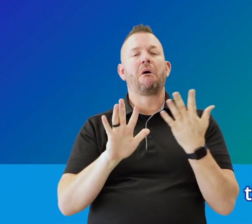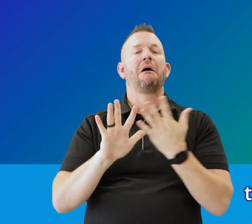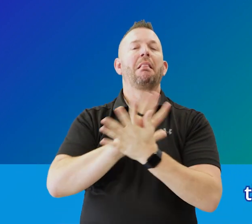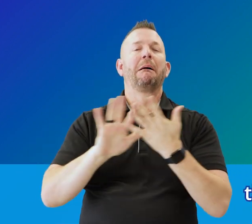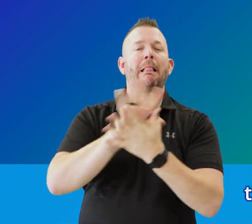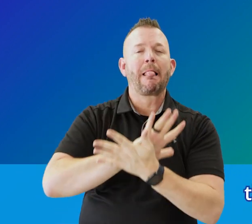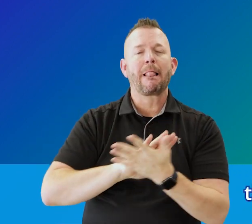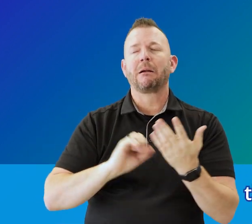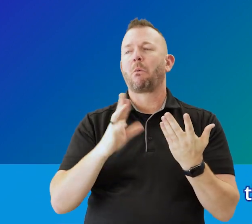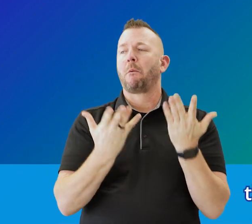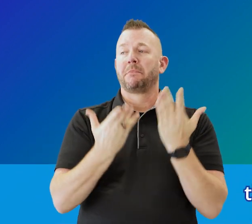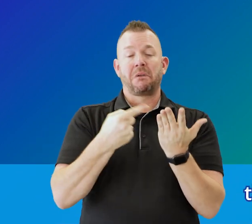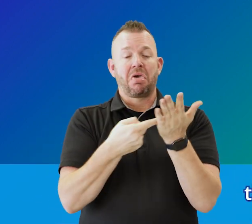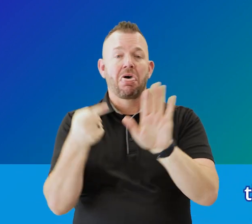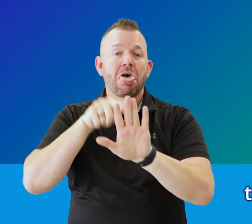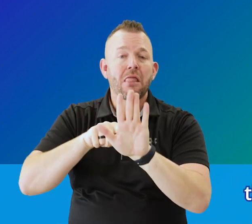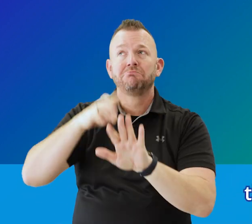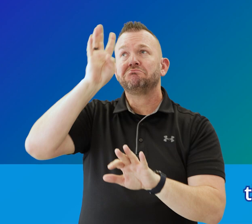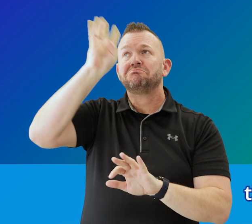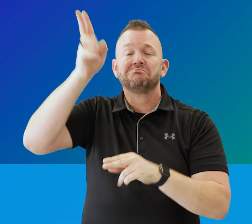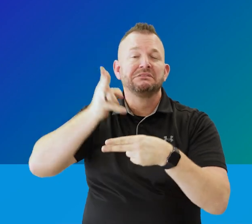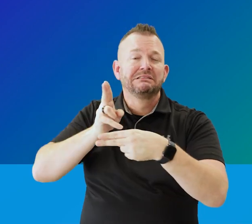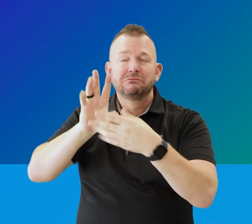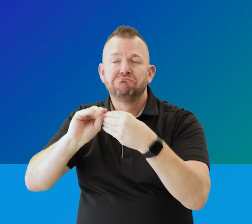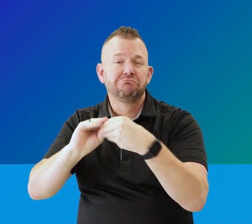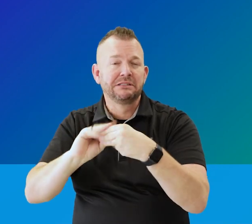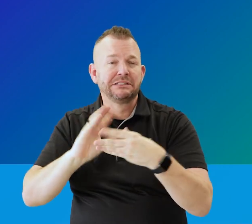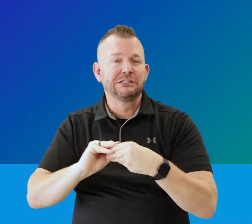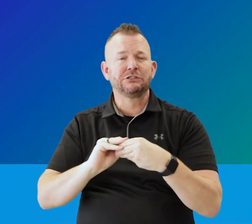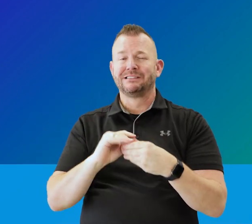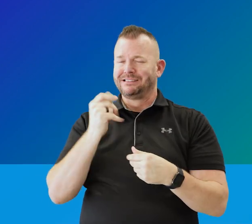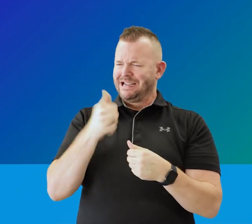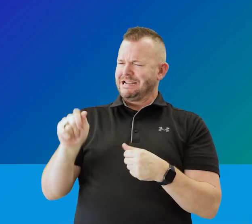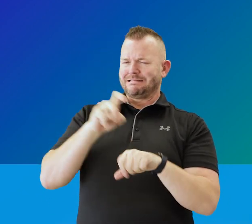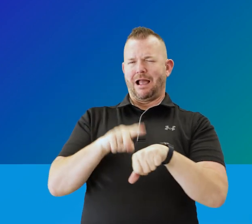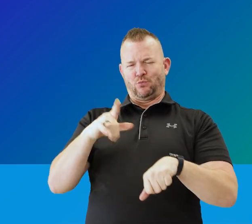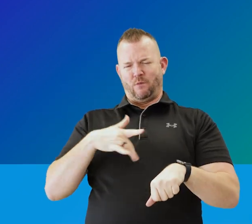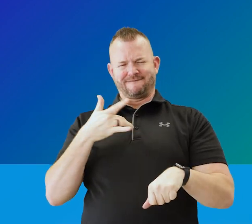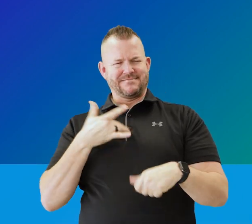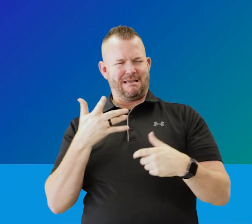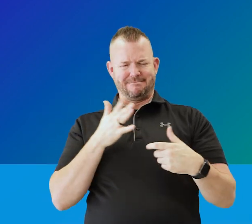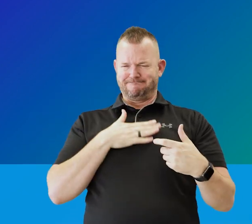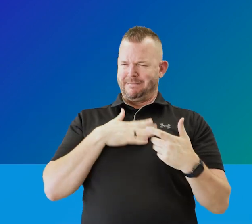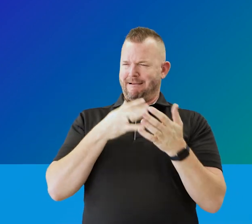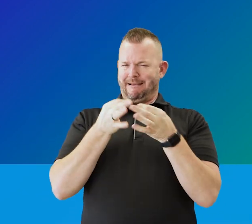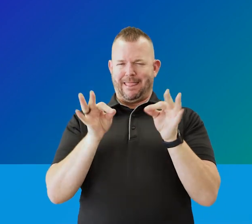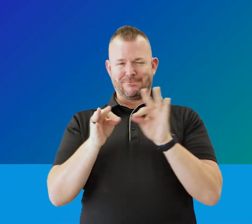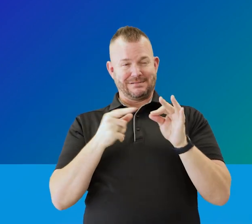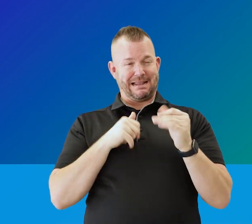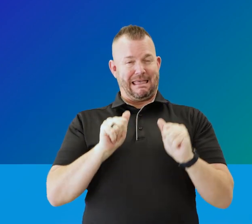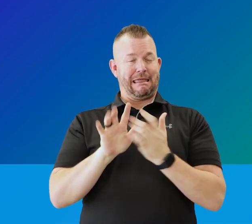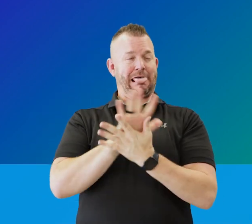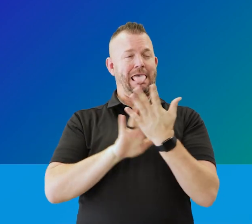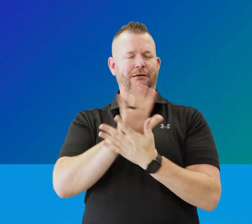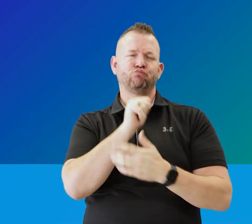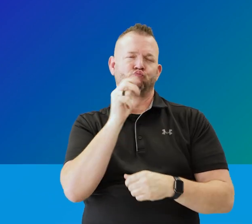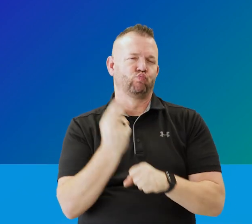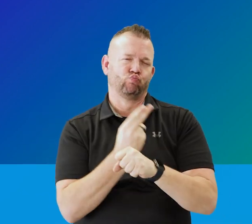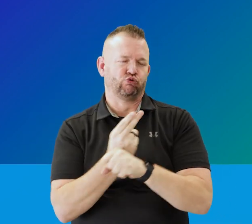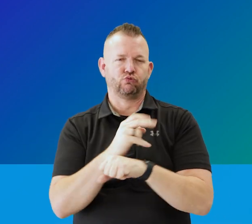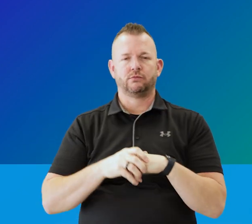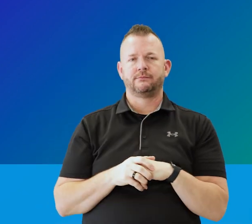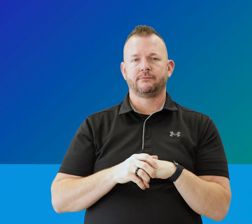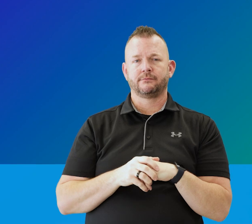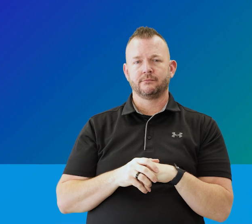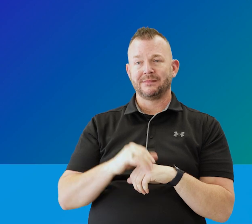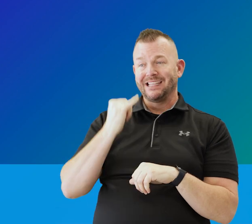the slang, figurative language, anything that might lower the clarity of your message. A good